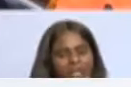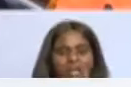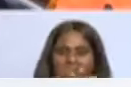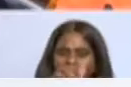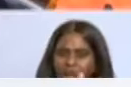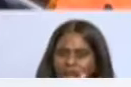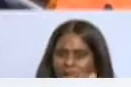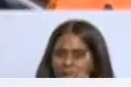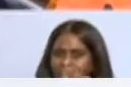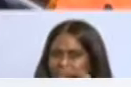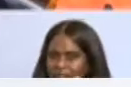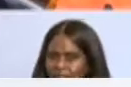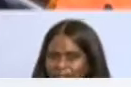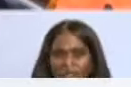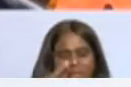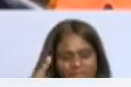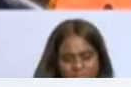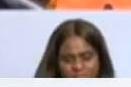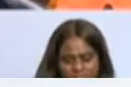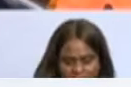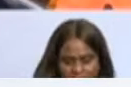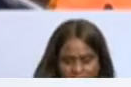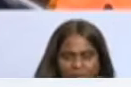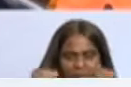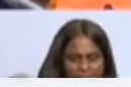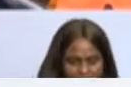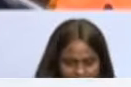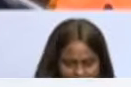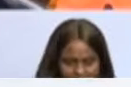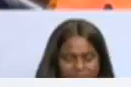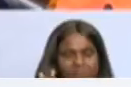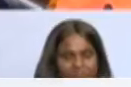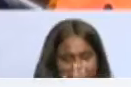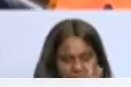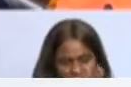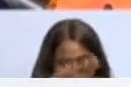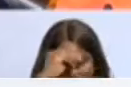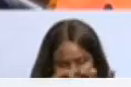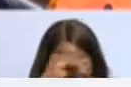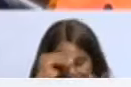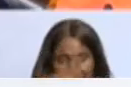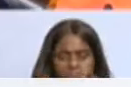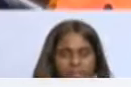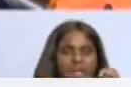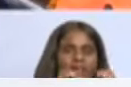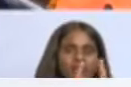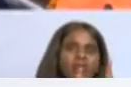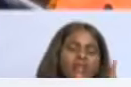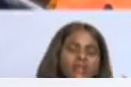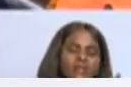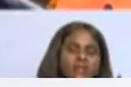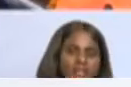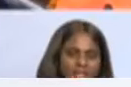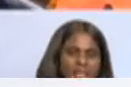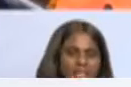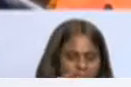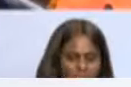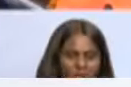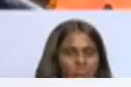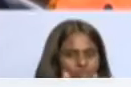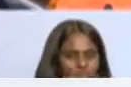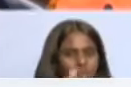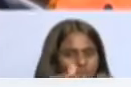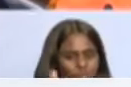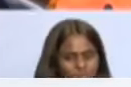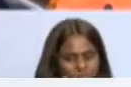it is our responsibility to strengthen early learning and education in general, which is